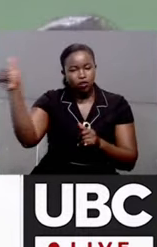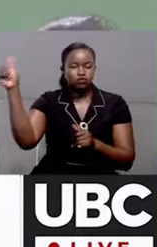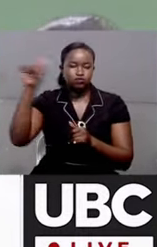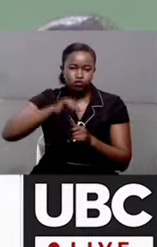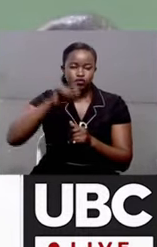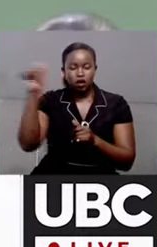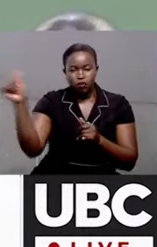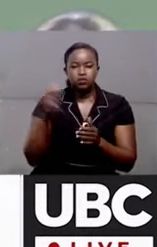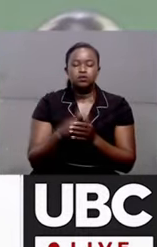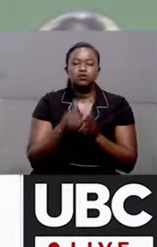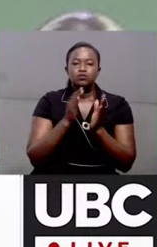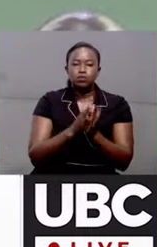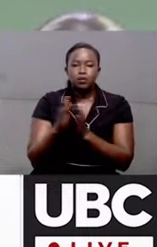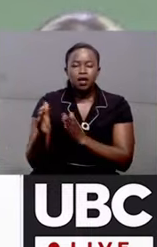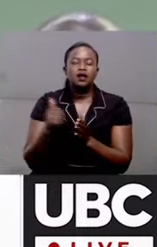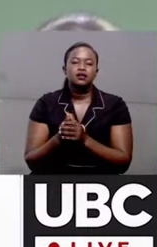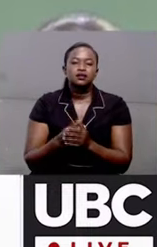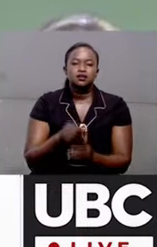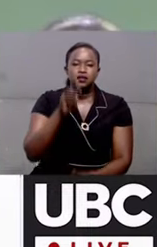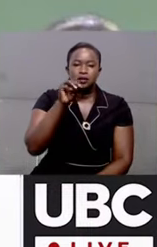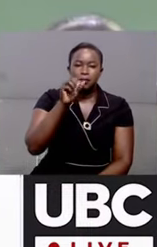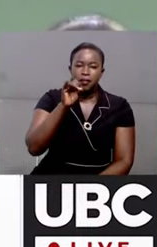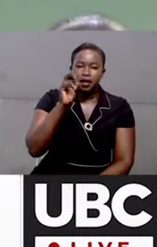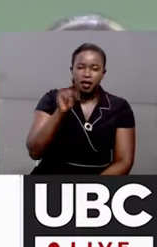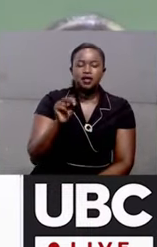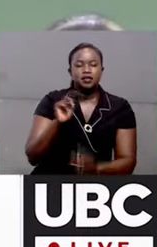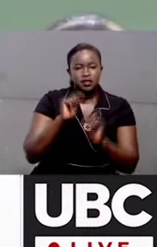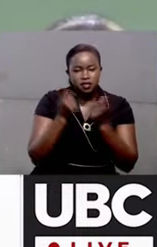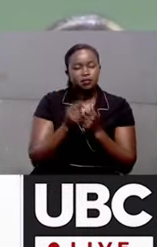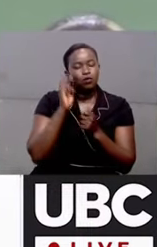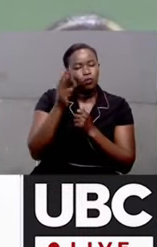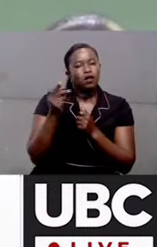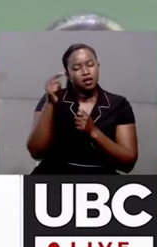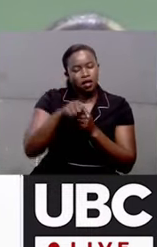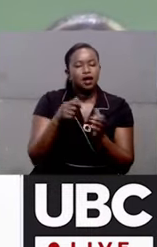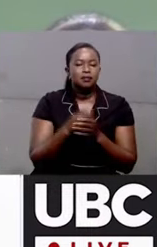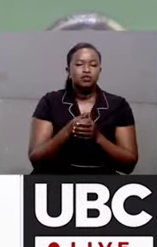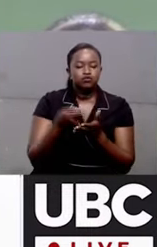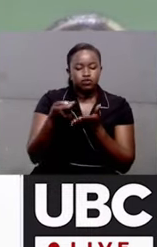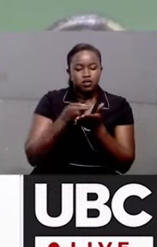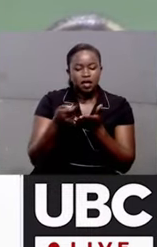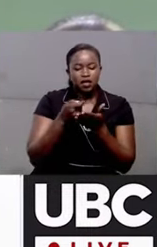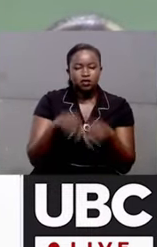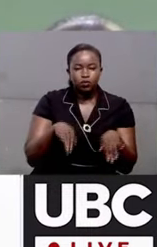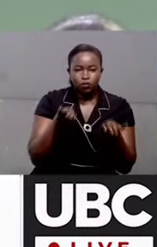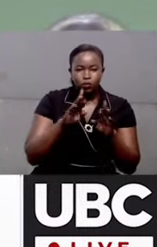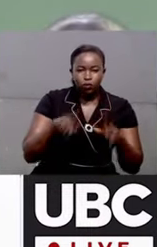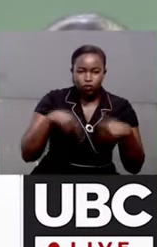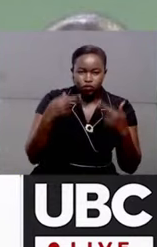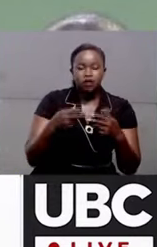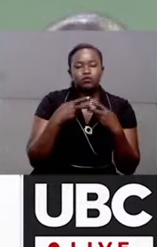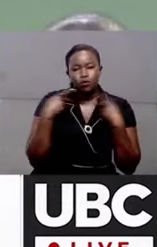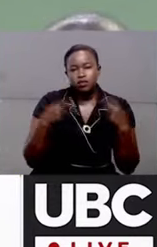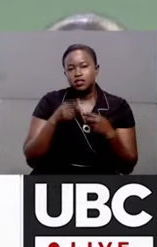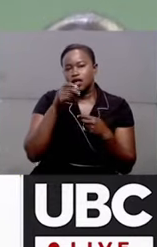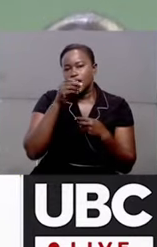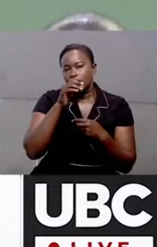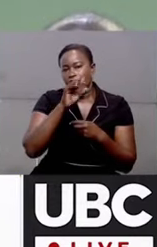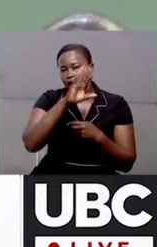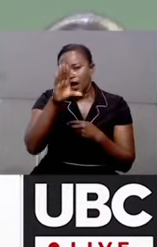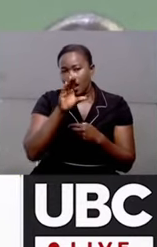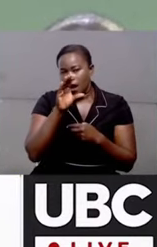preparation of the main team that is going to come and sign a contract with us to host AFCON 2027. So we're already running